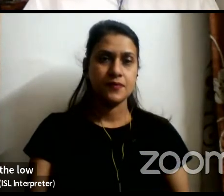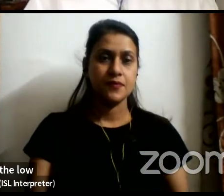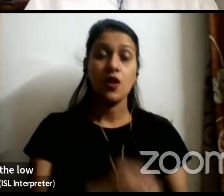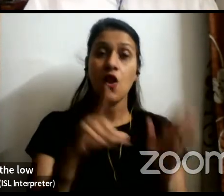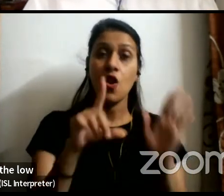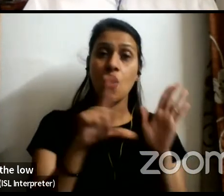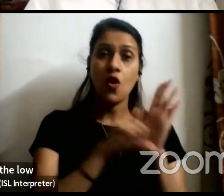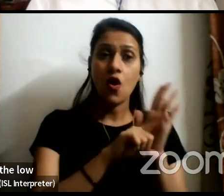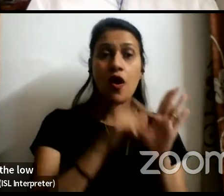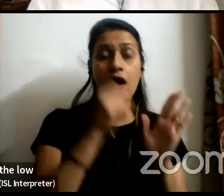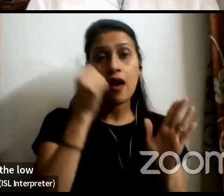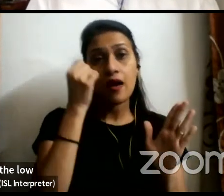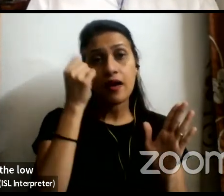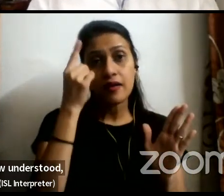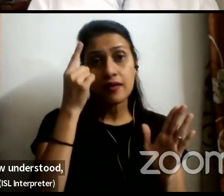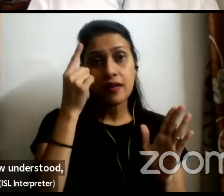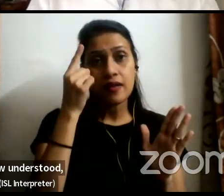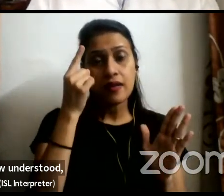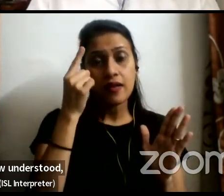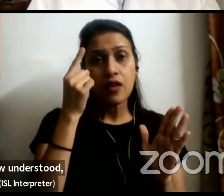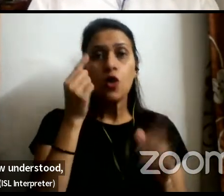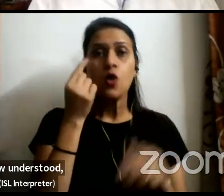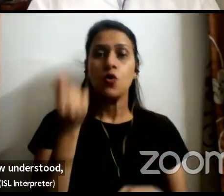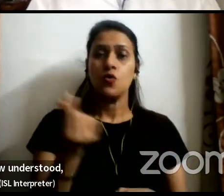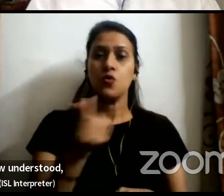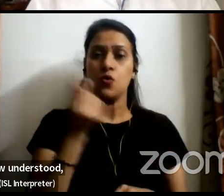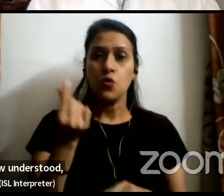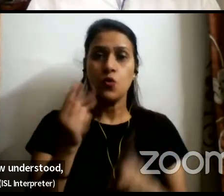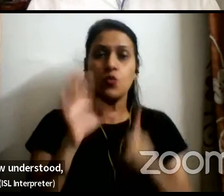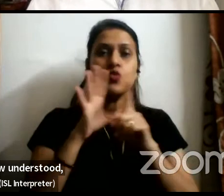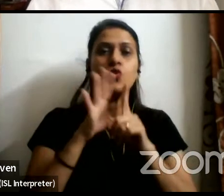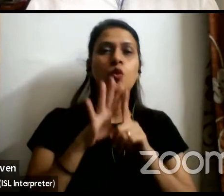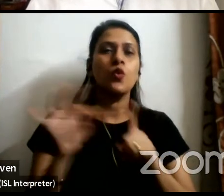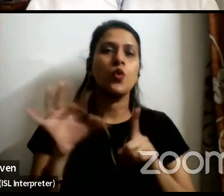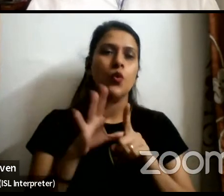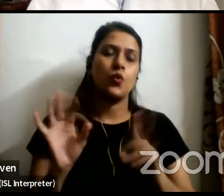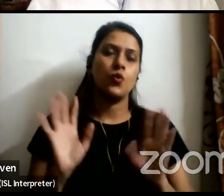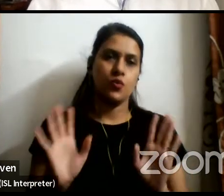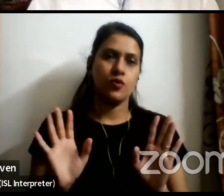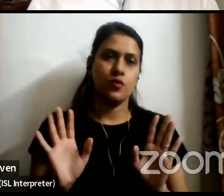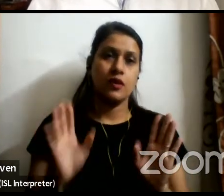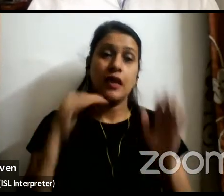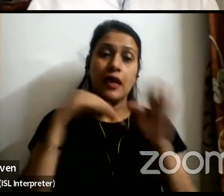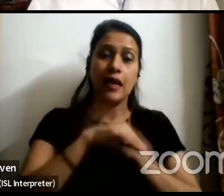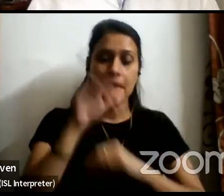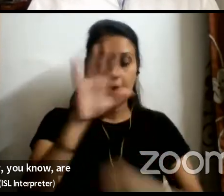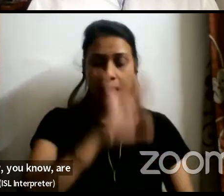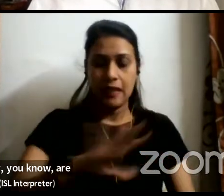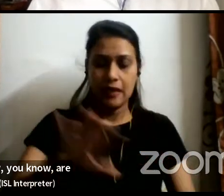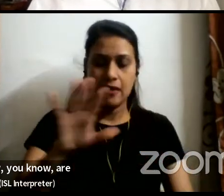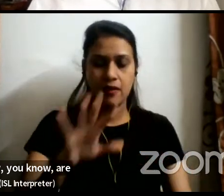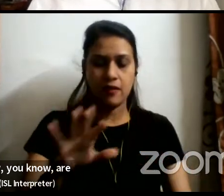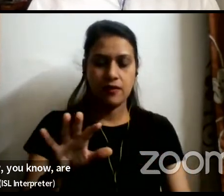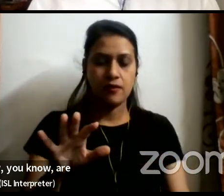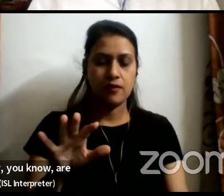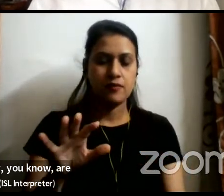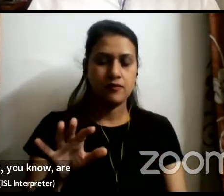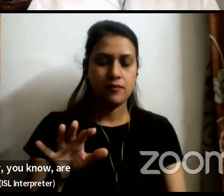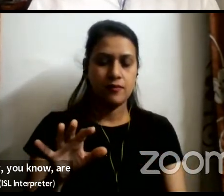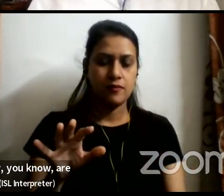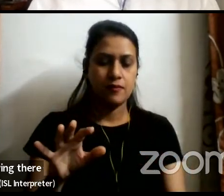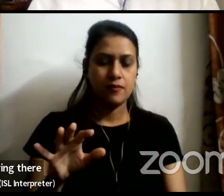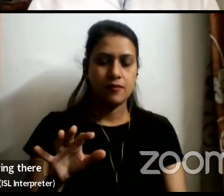understood, applied, and utilized in a given country? Are people using it, or is it simply lying there?